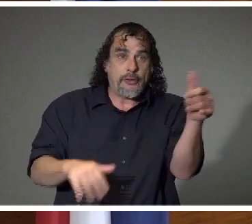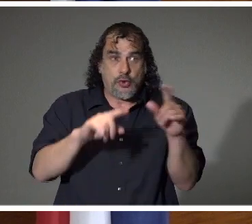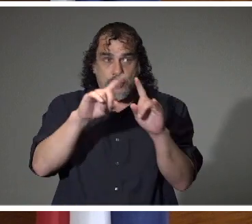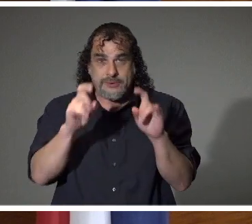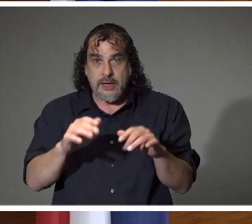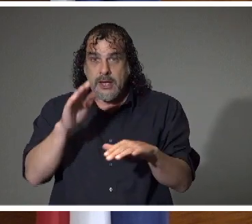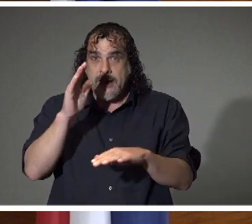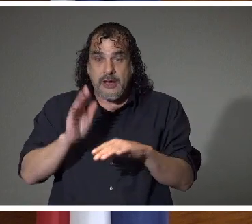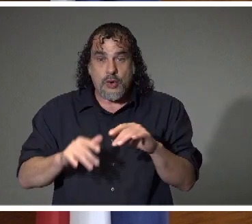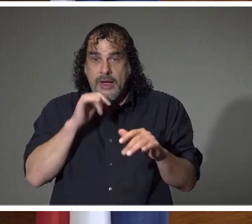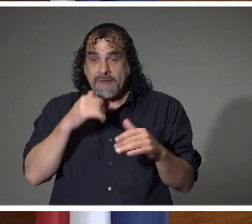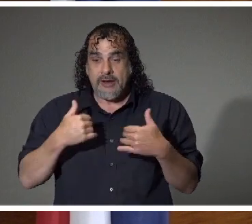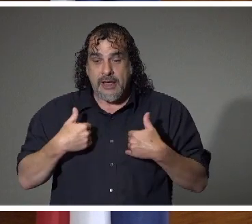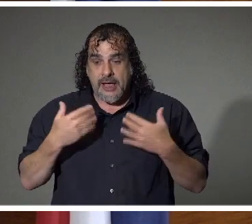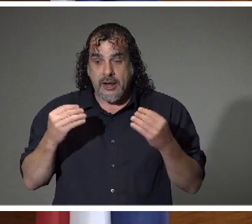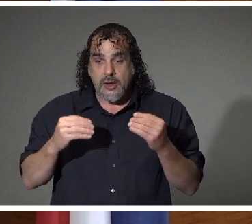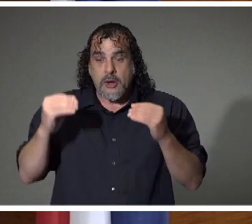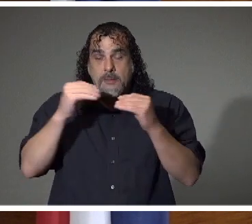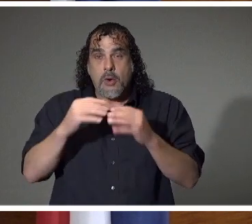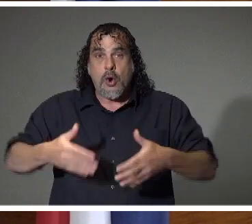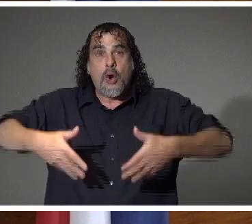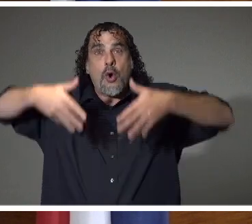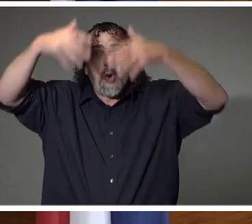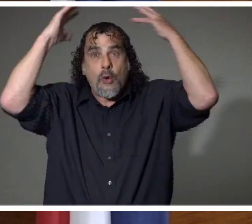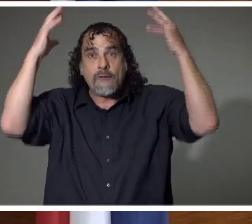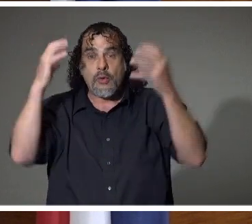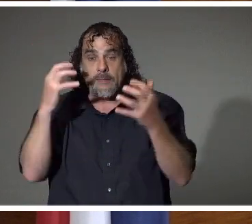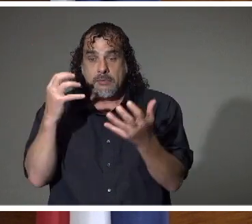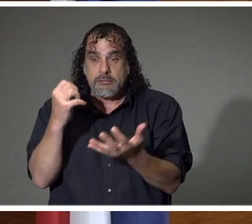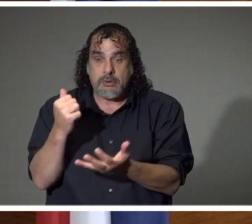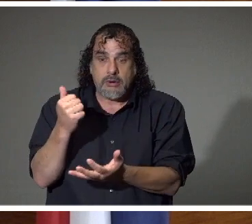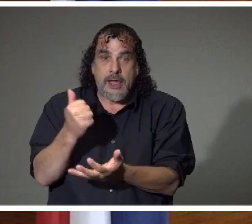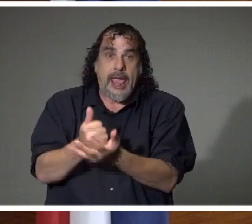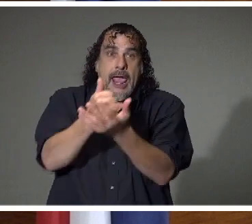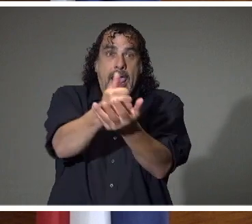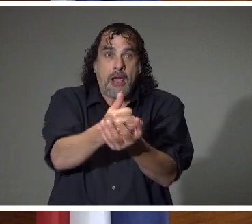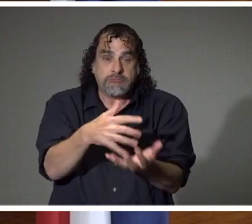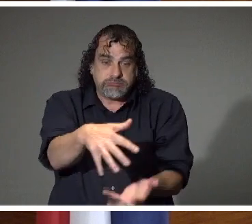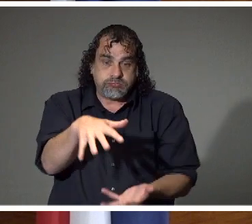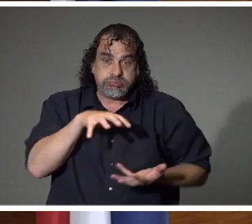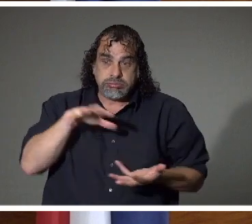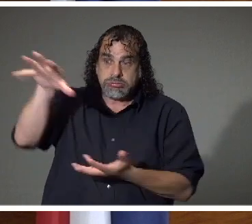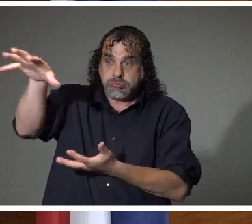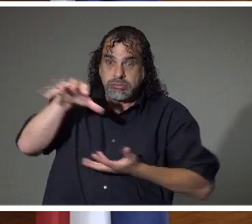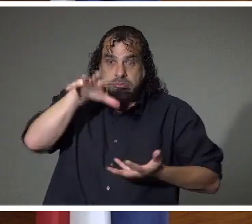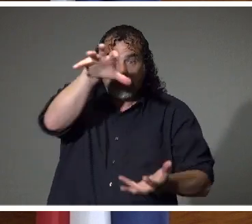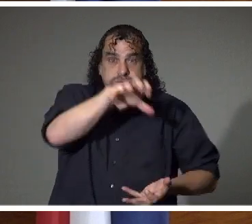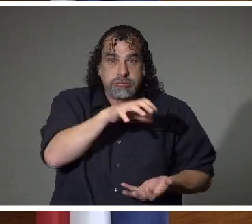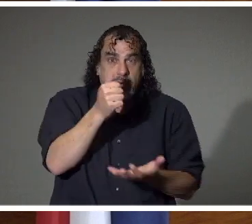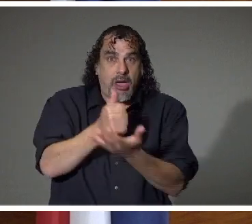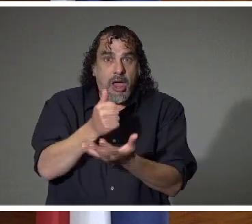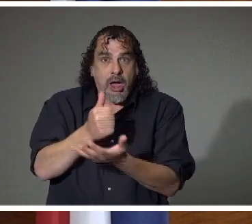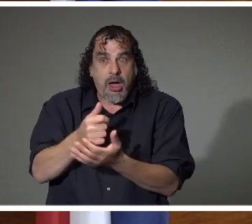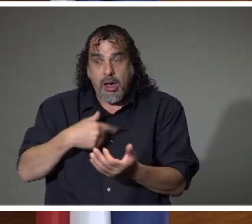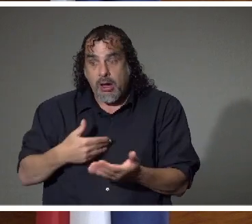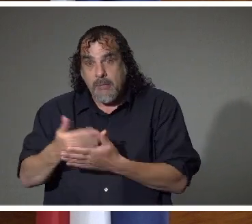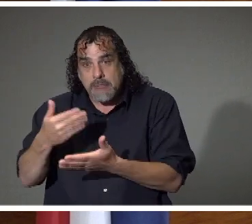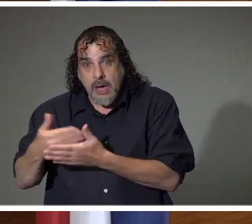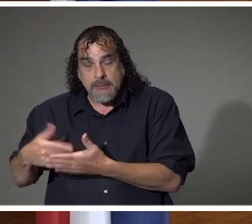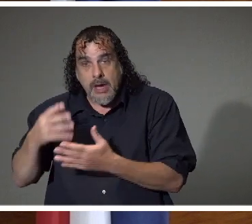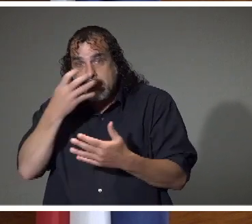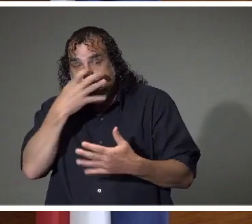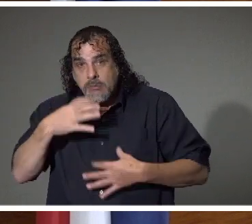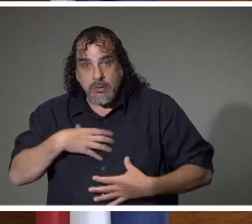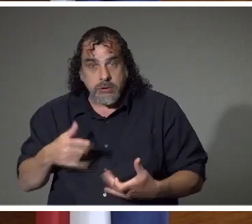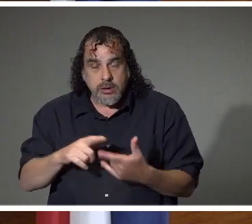gotten overwhelming federal support and overwhelming federal resources. For instance, the